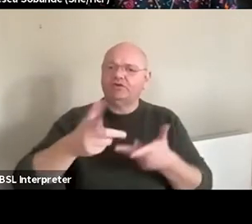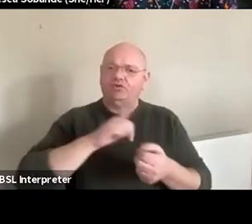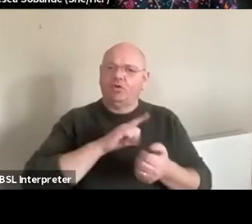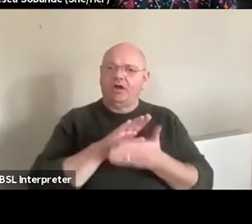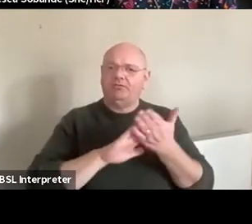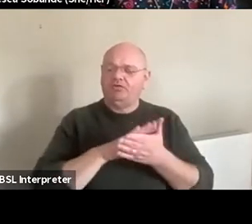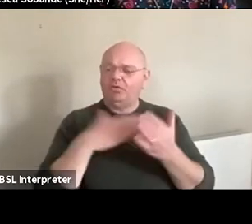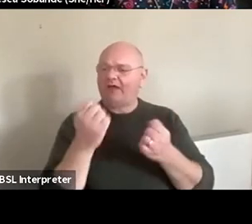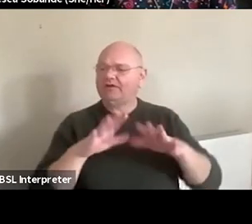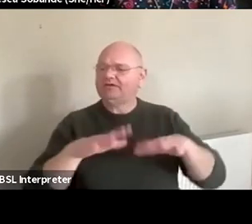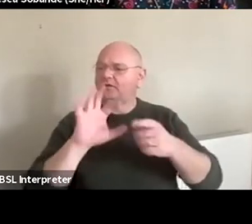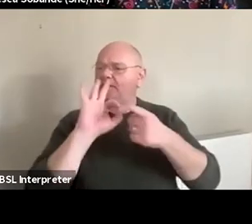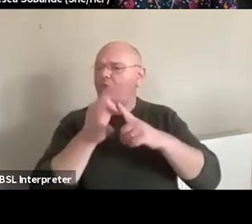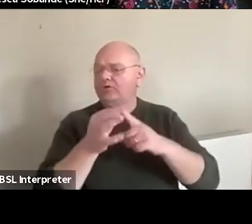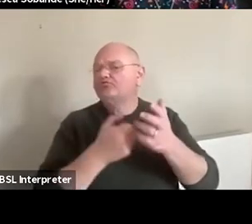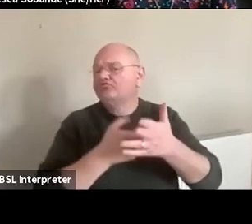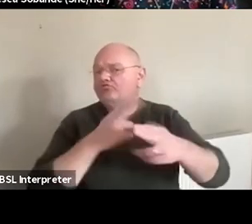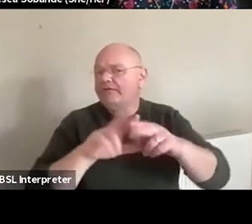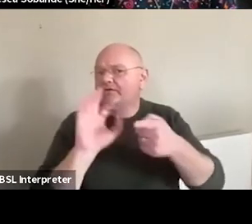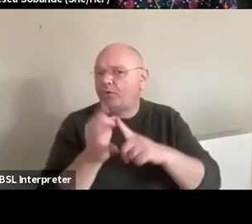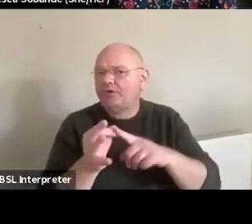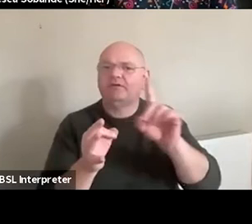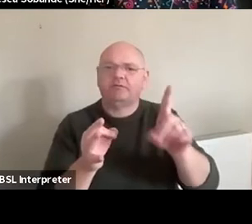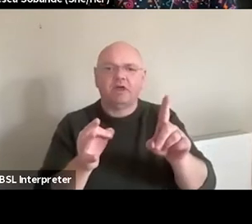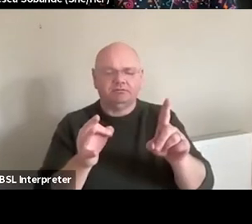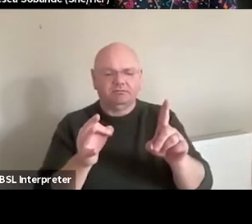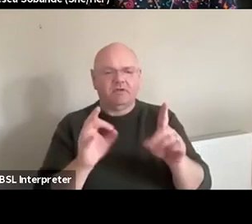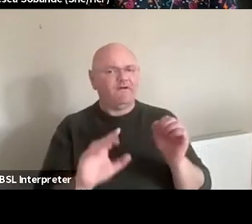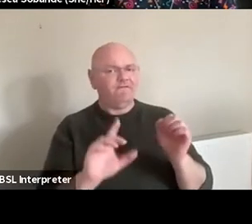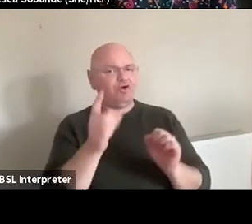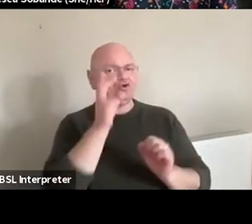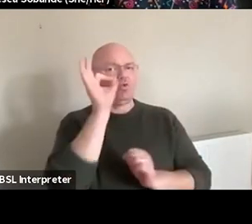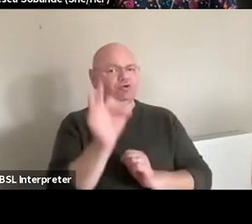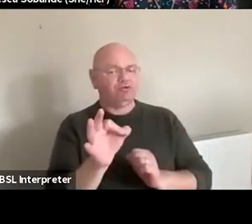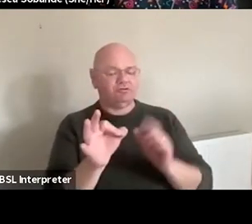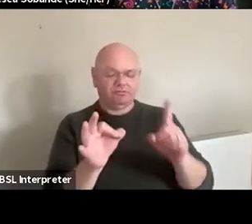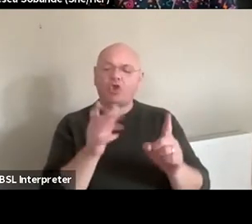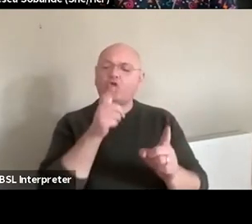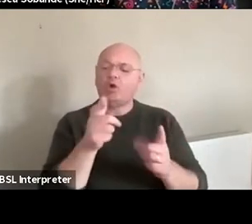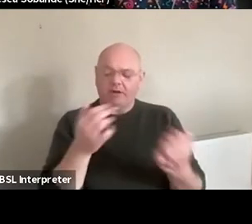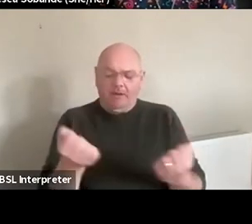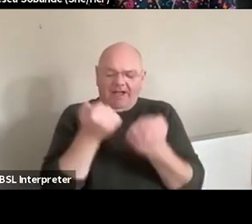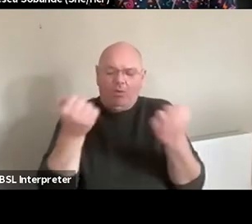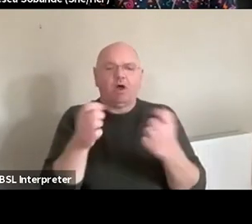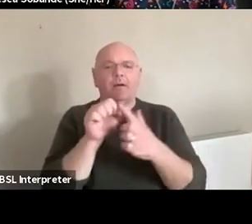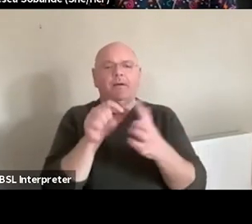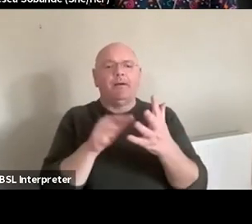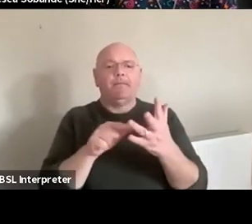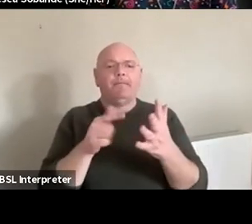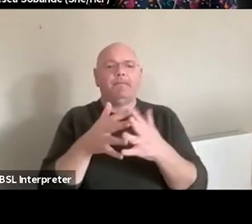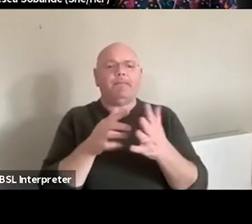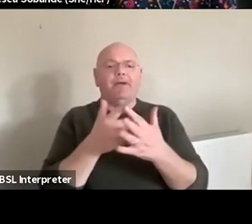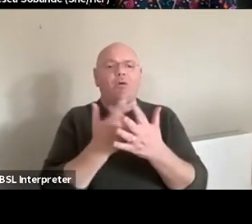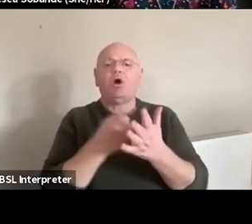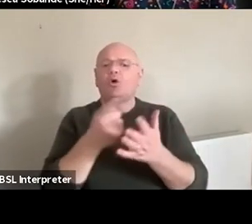point. So my question to you all is, when we say power, what do we mean by it? How does this power manifest in